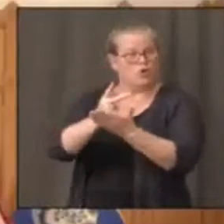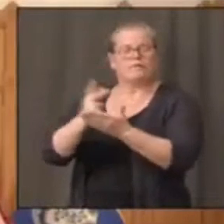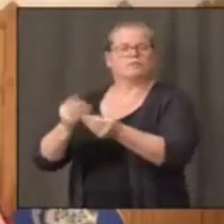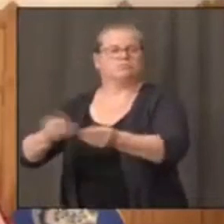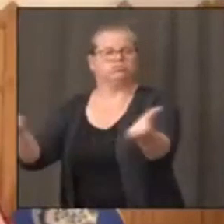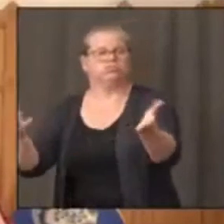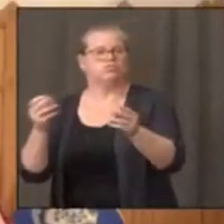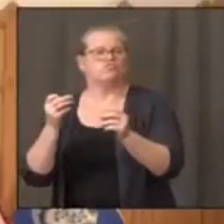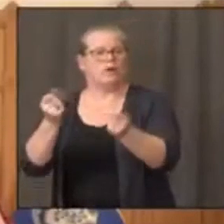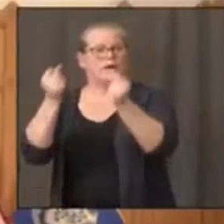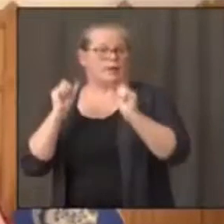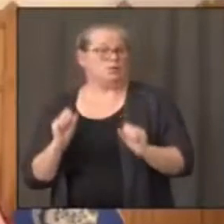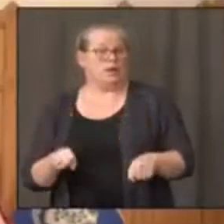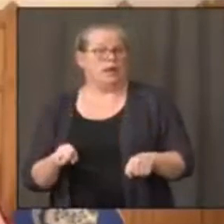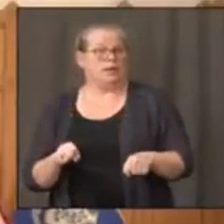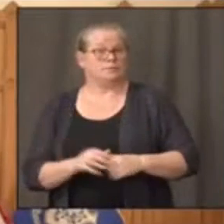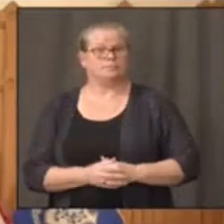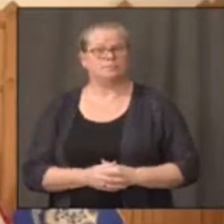News 8.